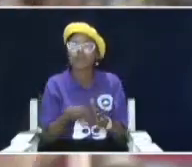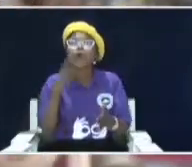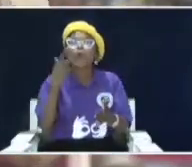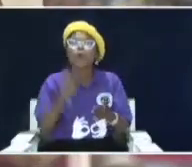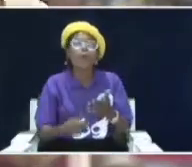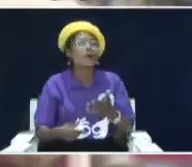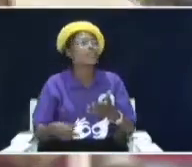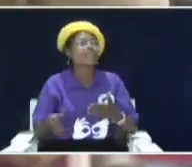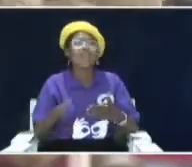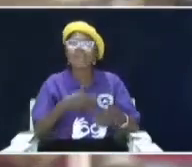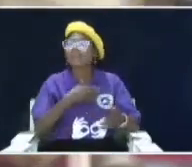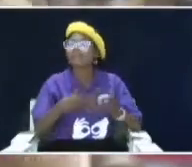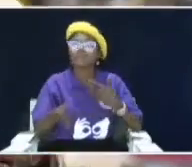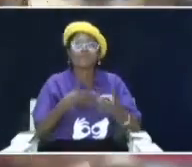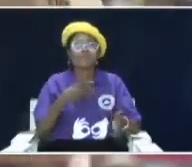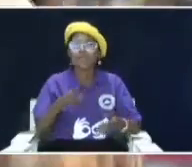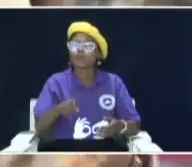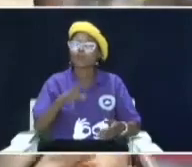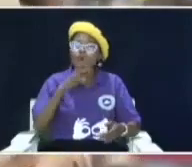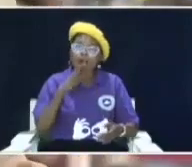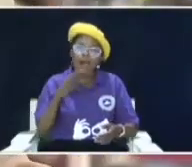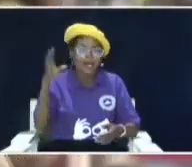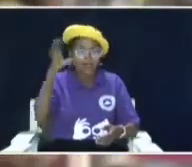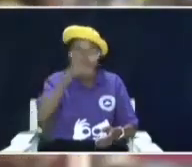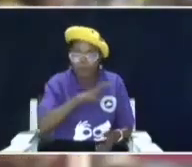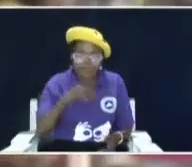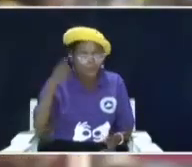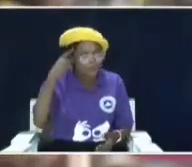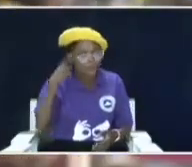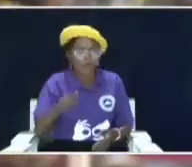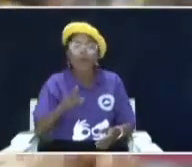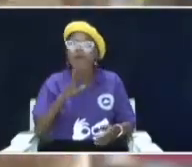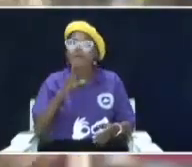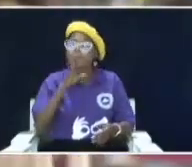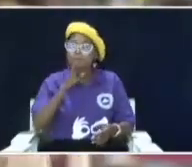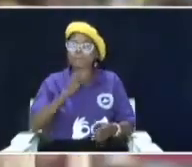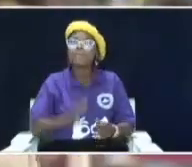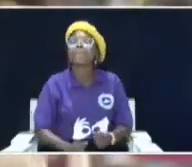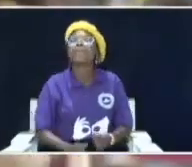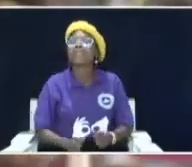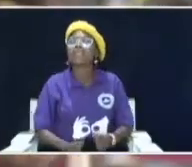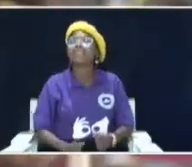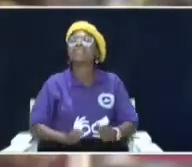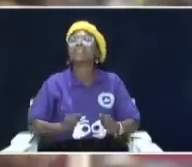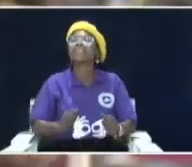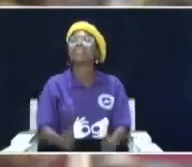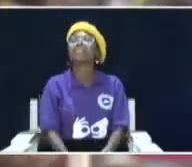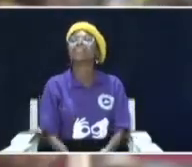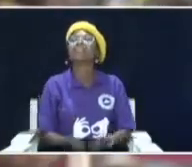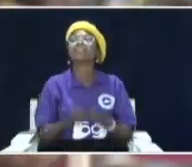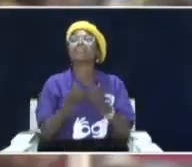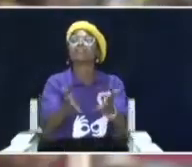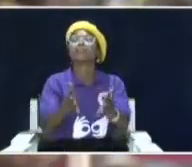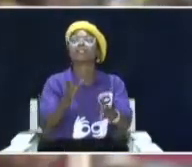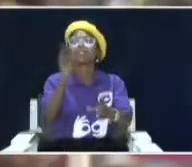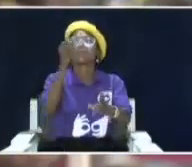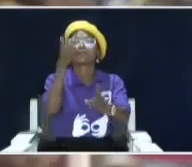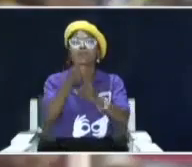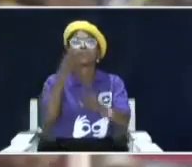are looking for, please be committed to this gospel. You are waiting for God, but God is waiting for you.